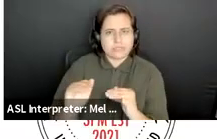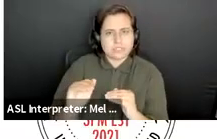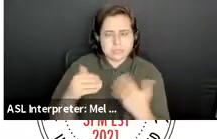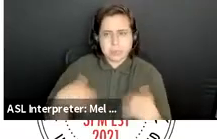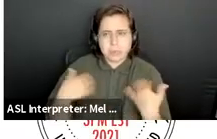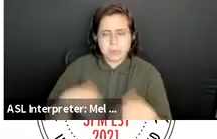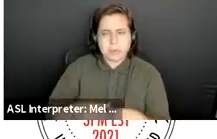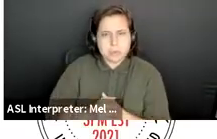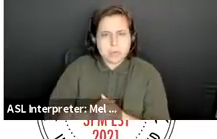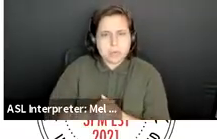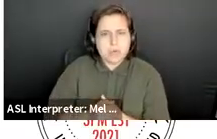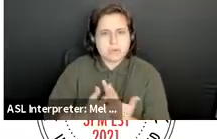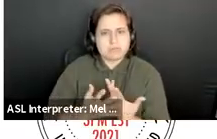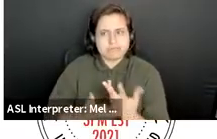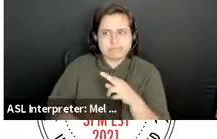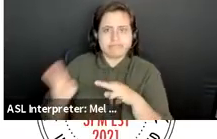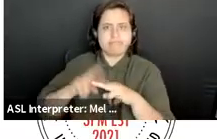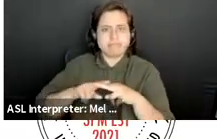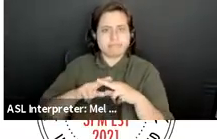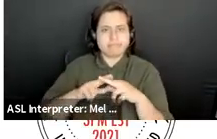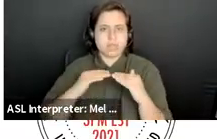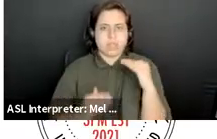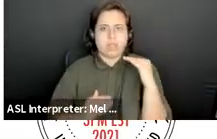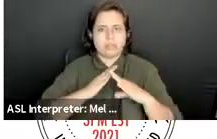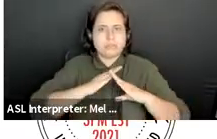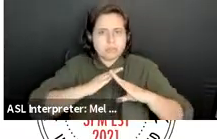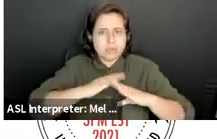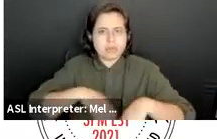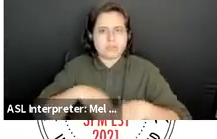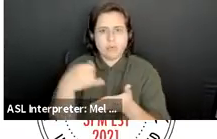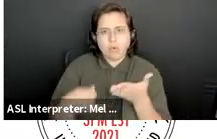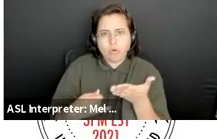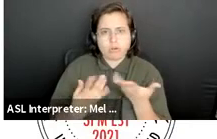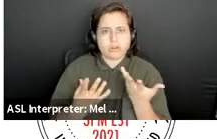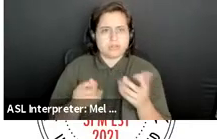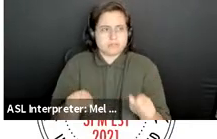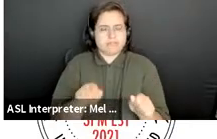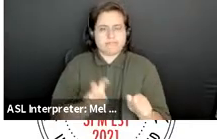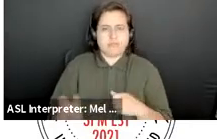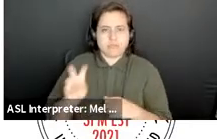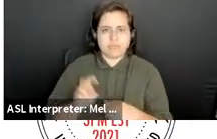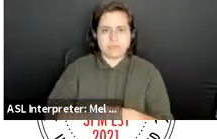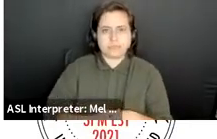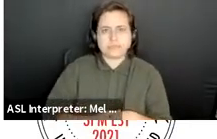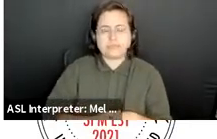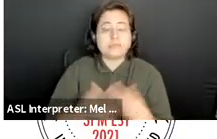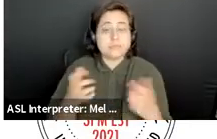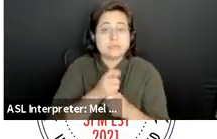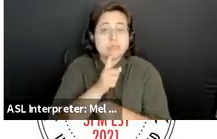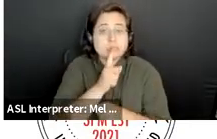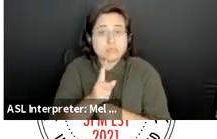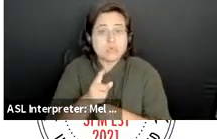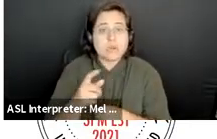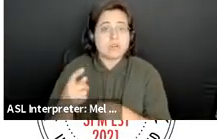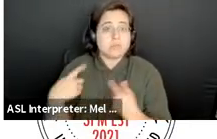have presented still further inequitable barriers to artist mobility. So we want to be sure that as we move through